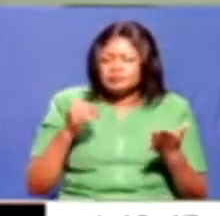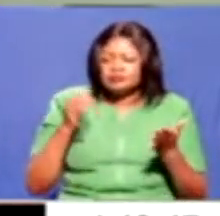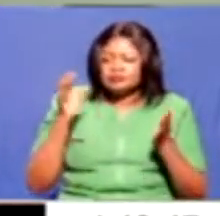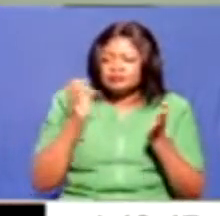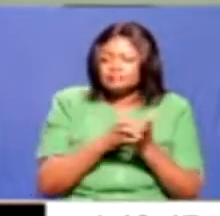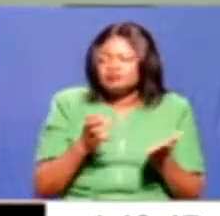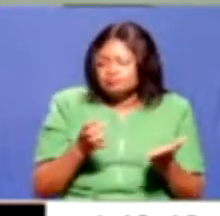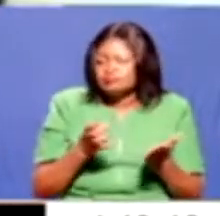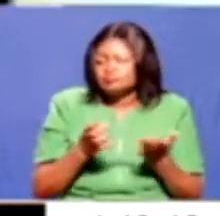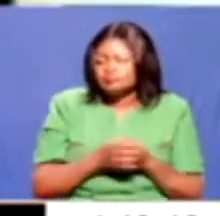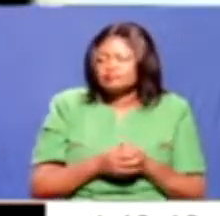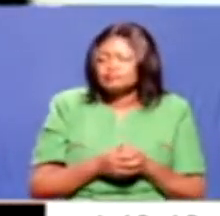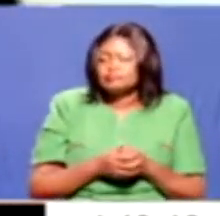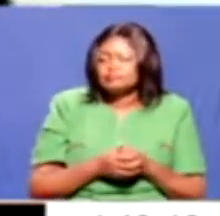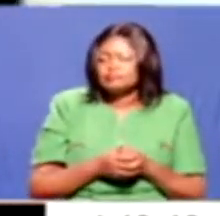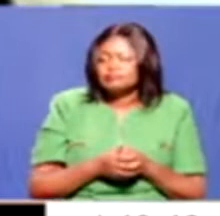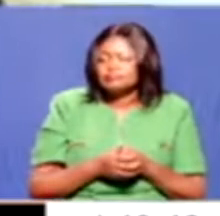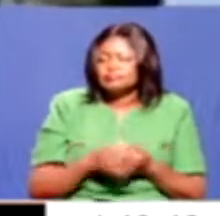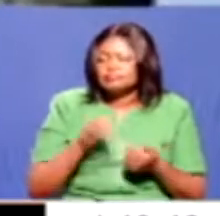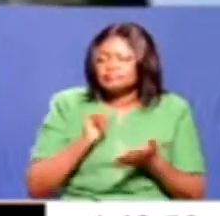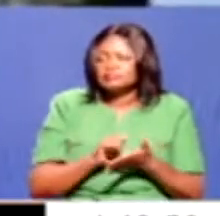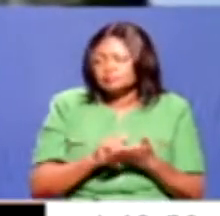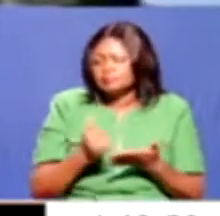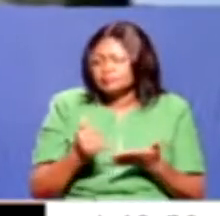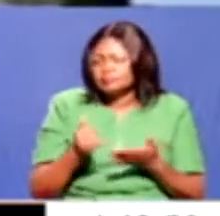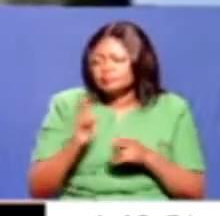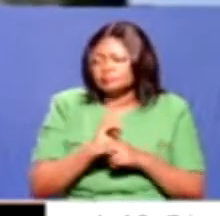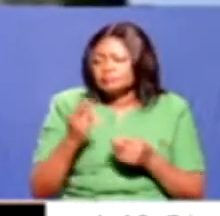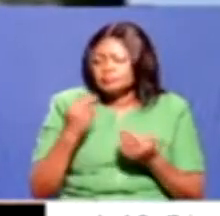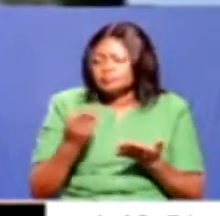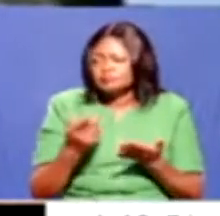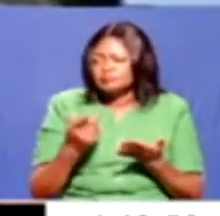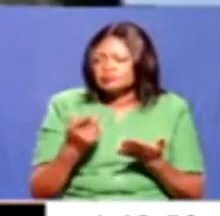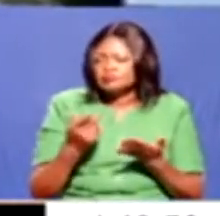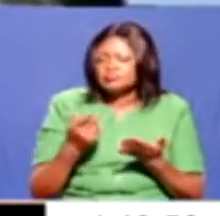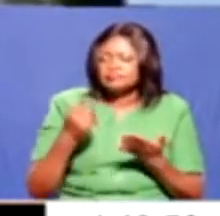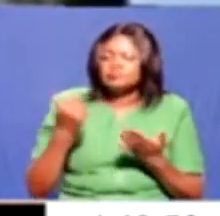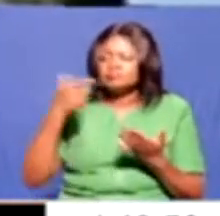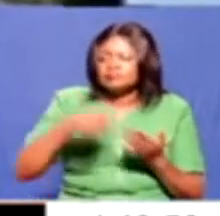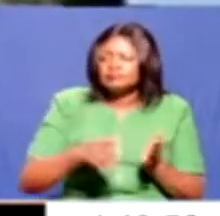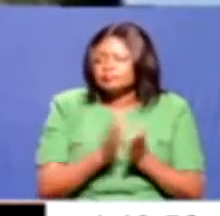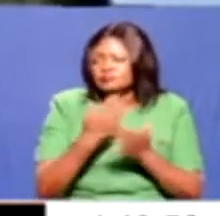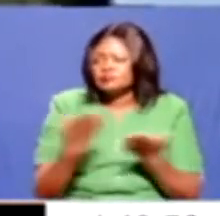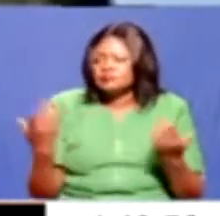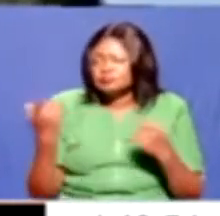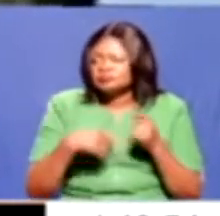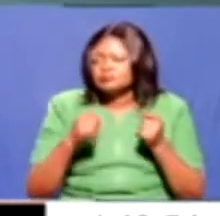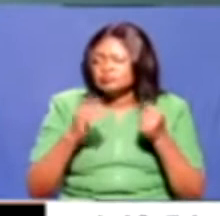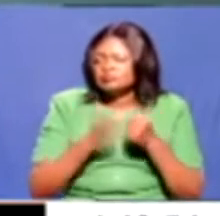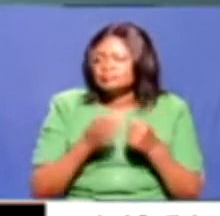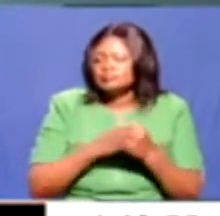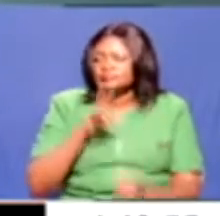and standards in August that mandate the use of ultra-low sulfur petrol and diesel products from September